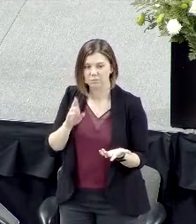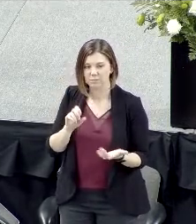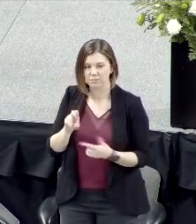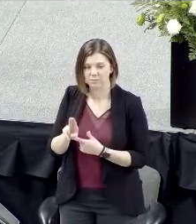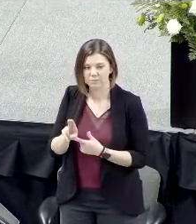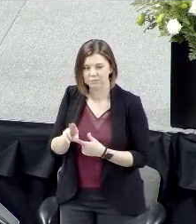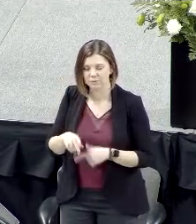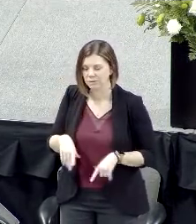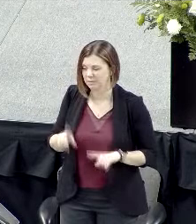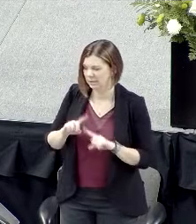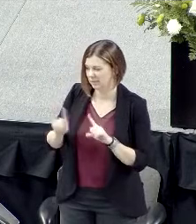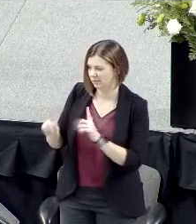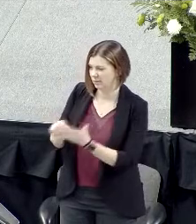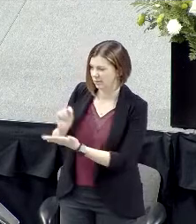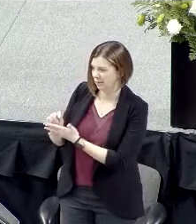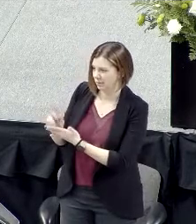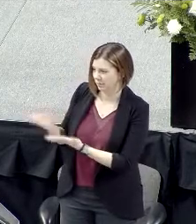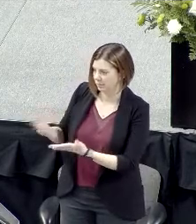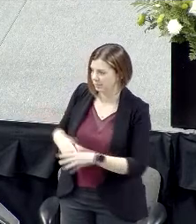It was a different time,